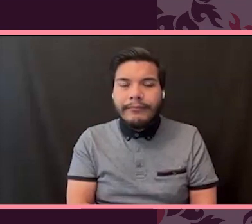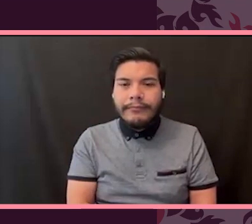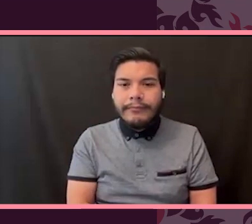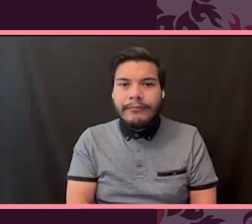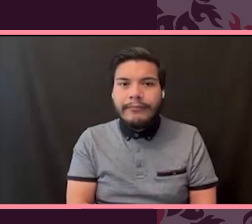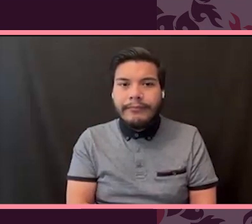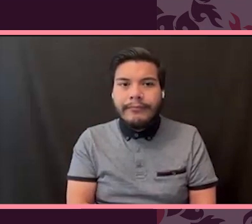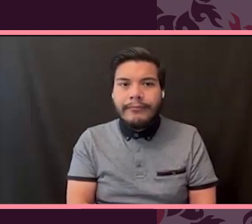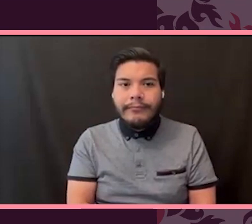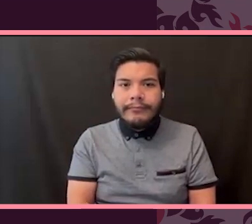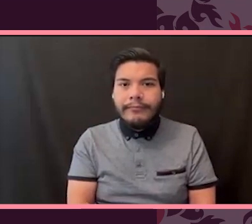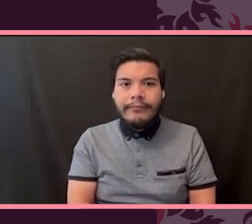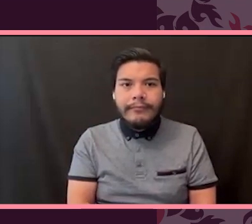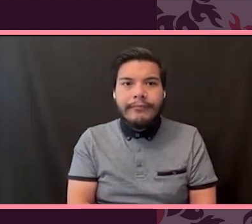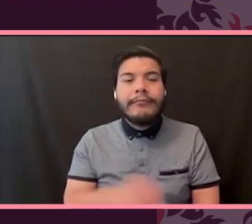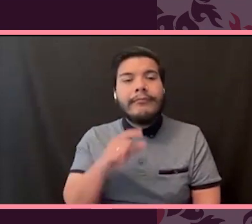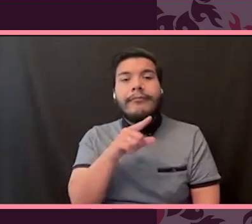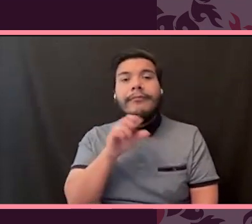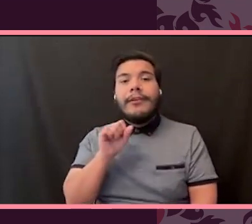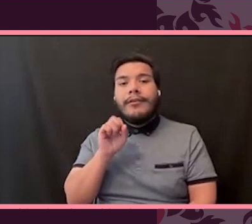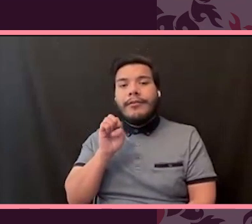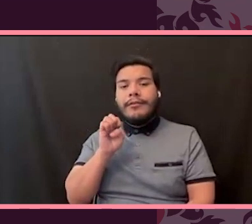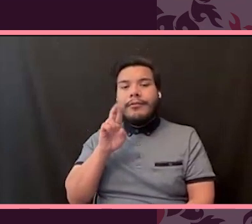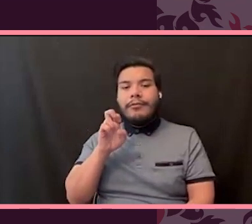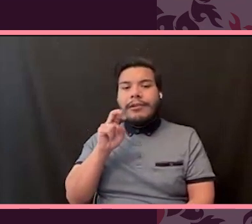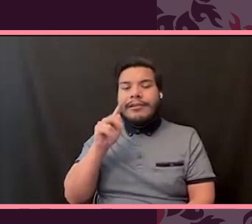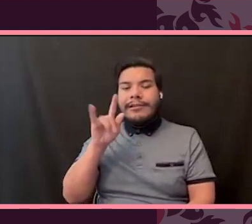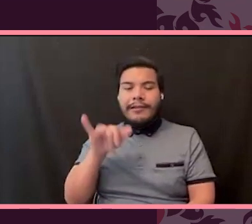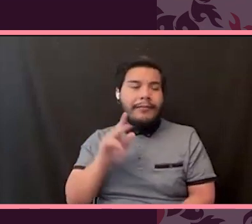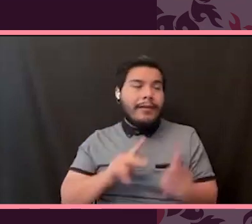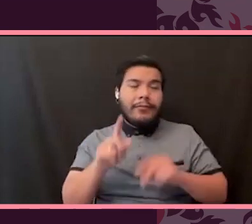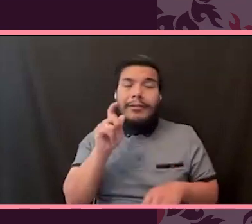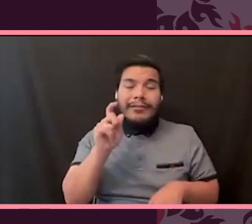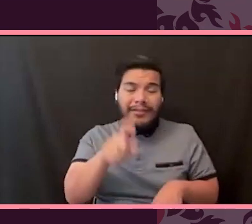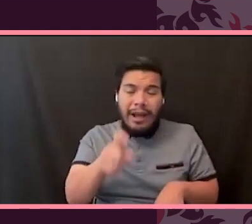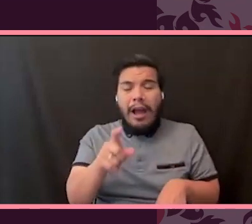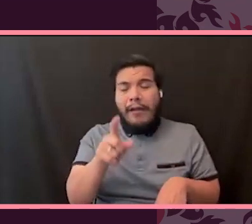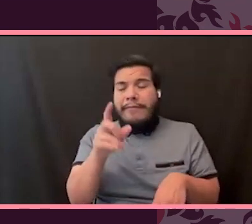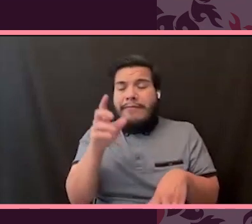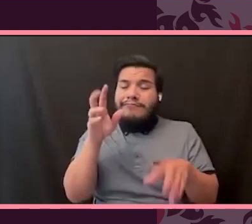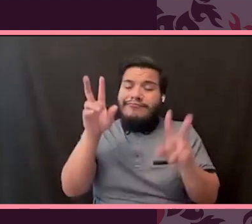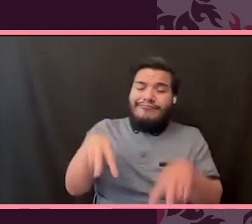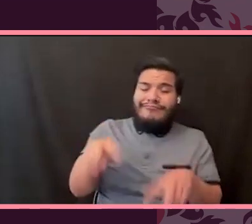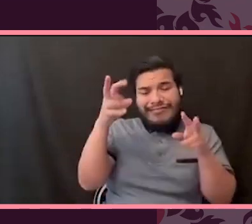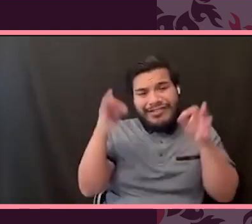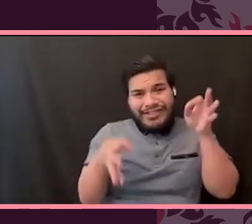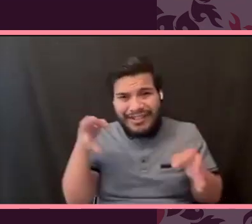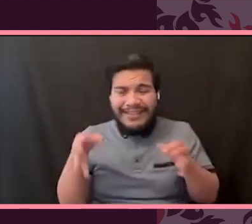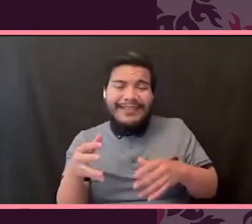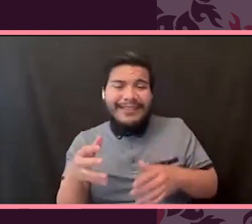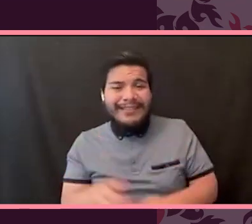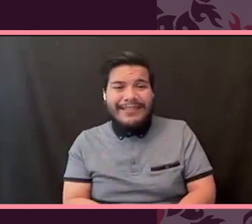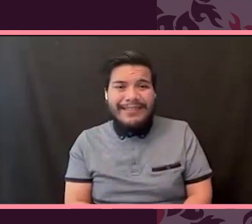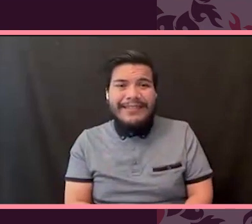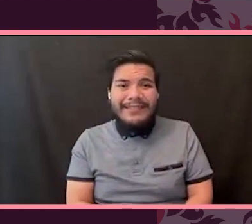People just need to stop being so judgmental. I'm sorry, this is Serenity. Sorry. Say more, Oh, Serenity.